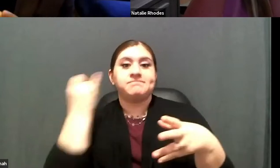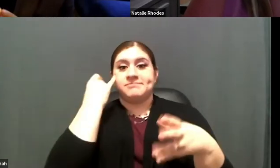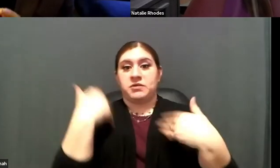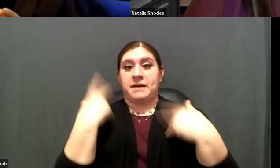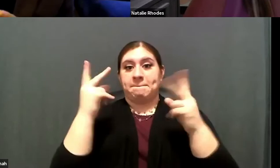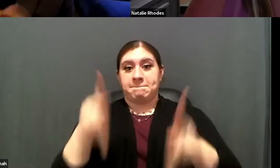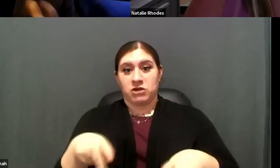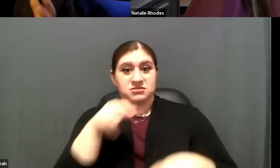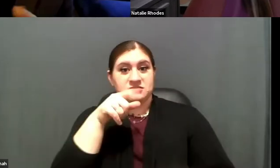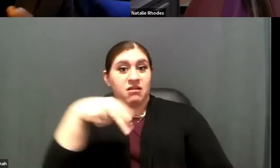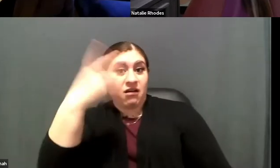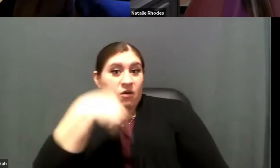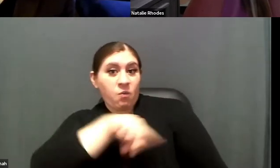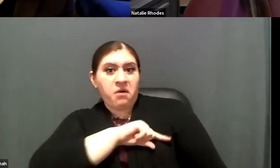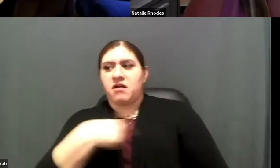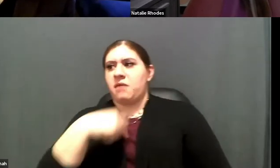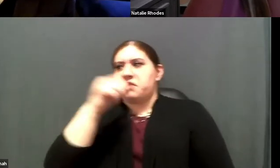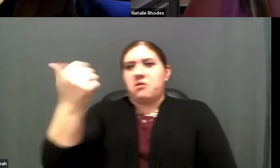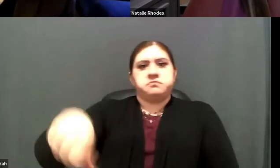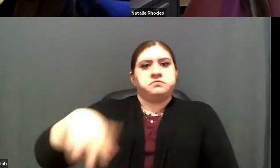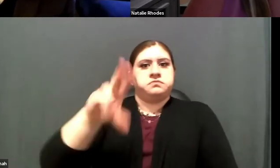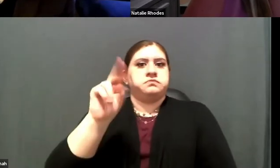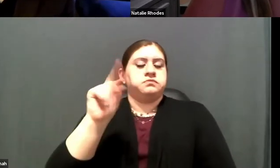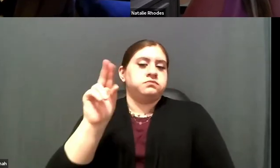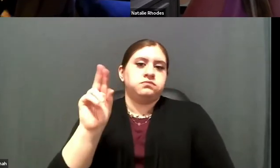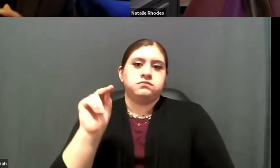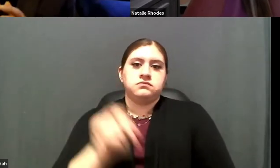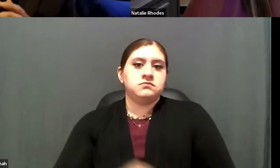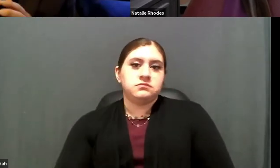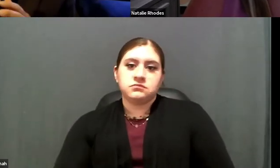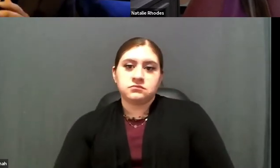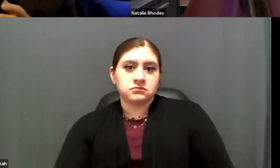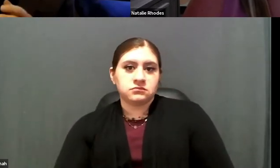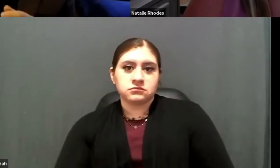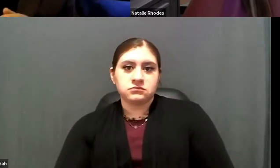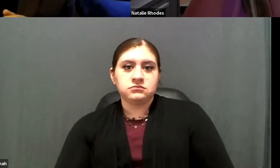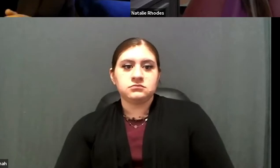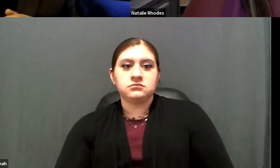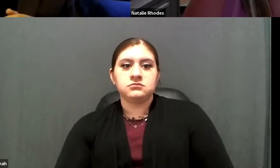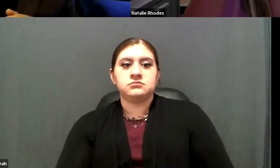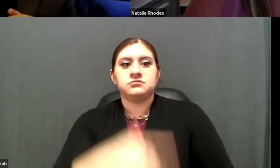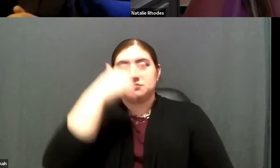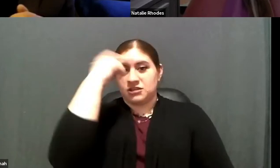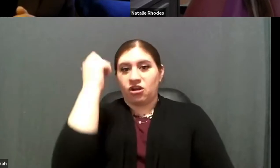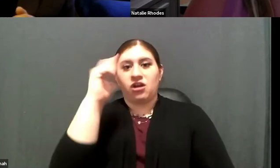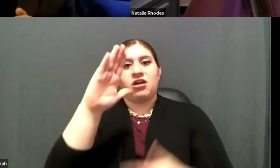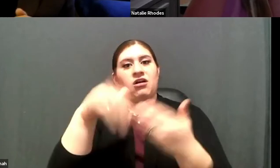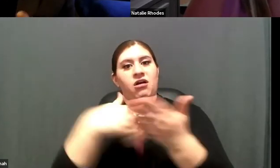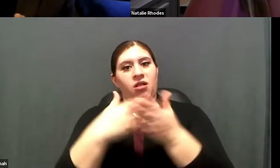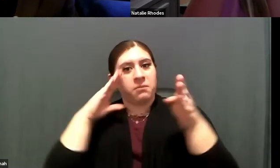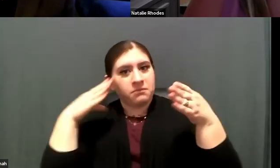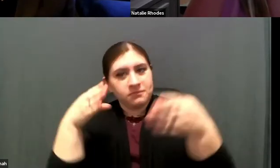highly qualified, I'm not going to turn them down. Yeah. Because it's all about helping individuals